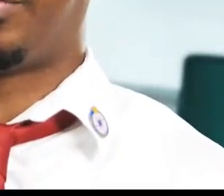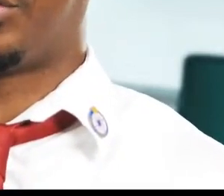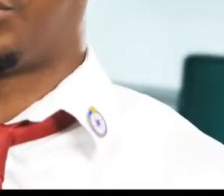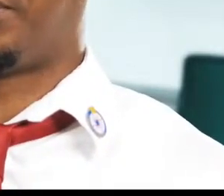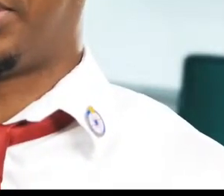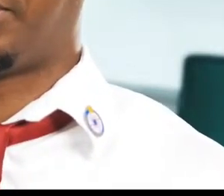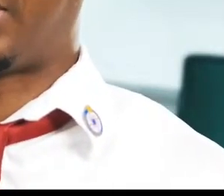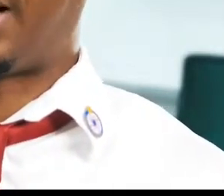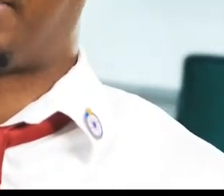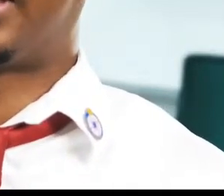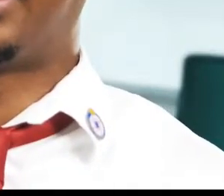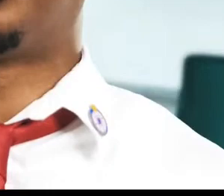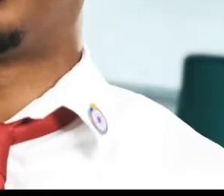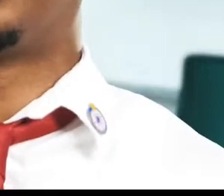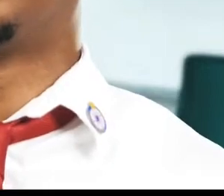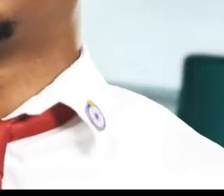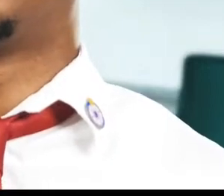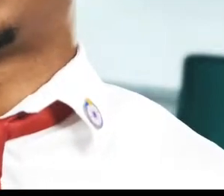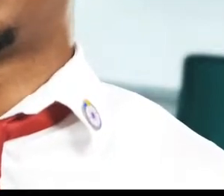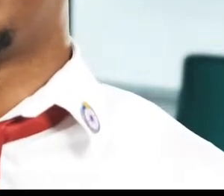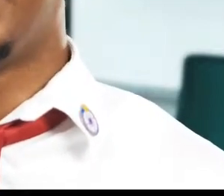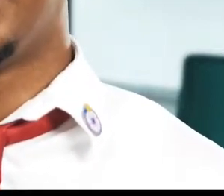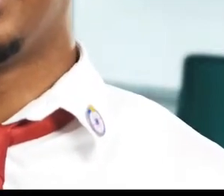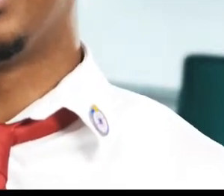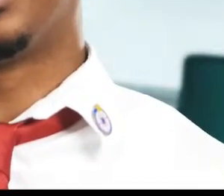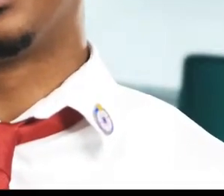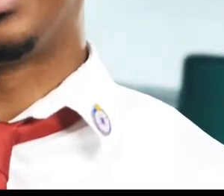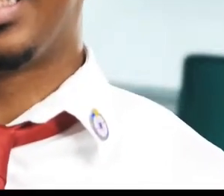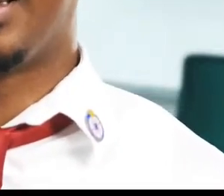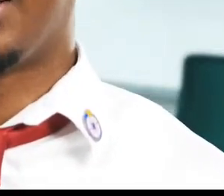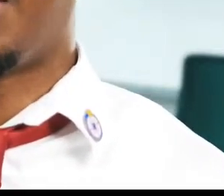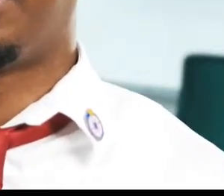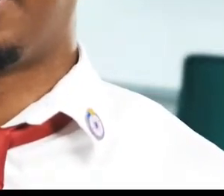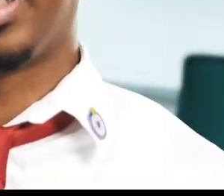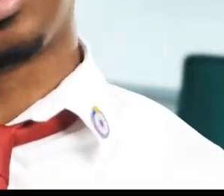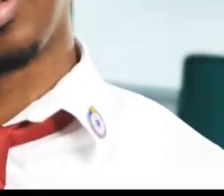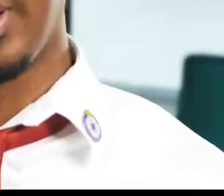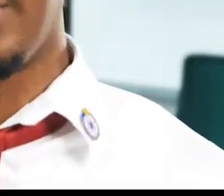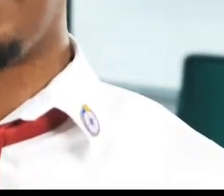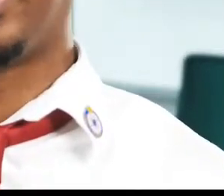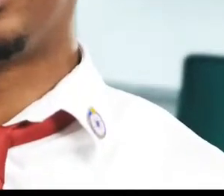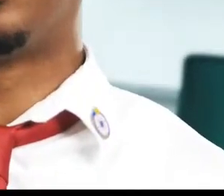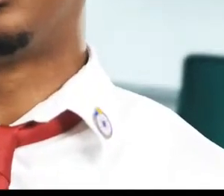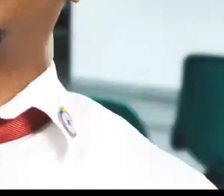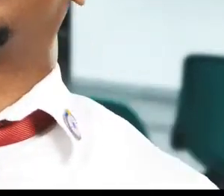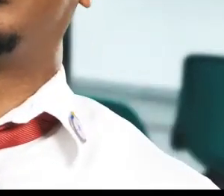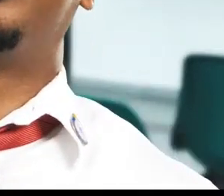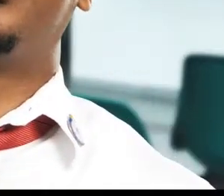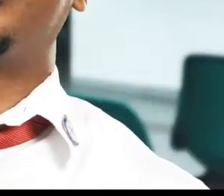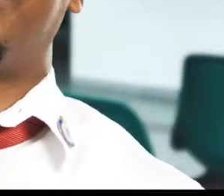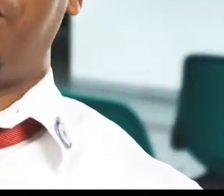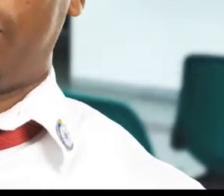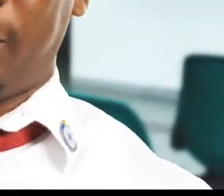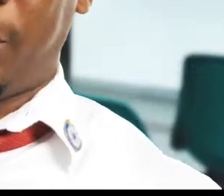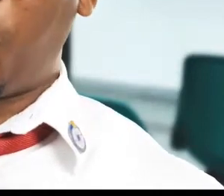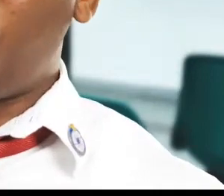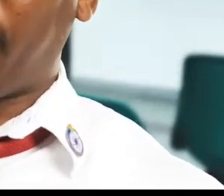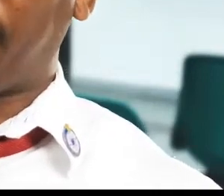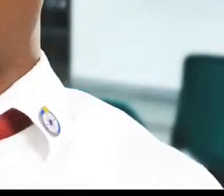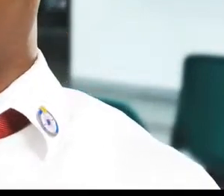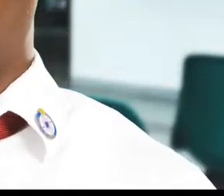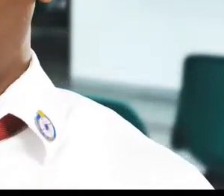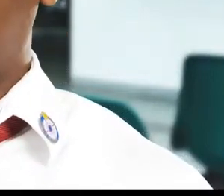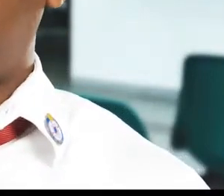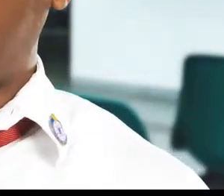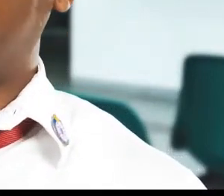I refer to people with hypertension, diabetes, kidney compromise or kidney failure. Hand hygiene is important in